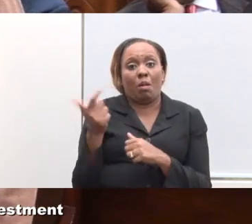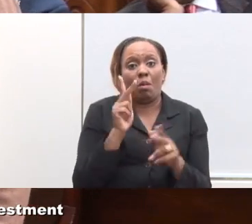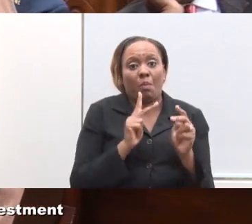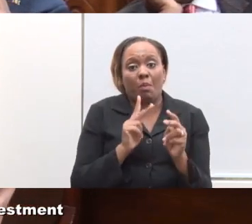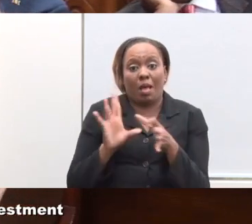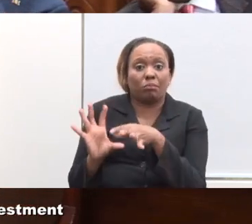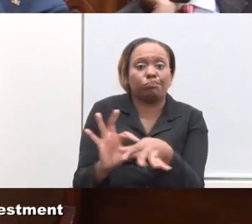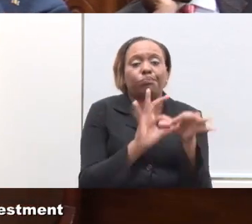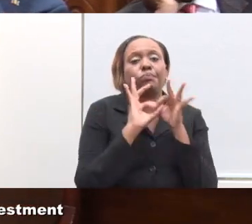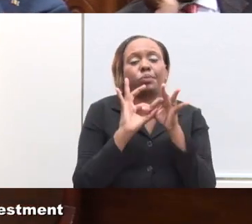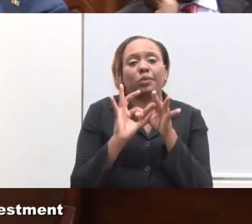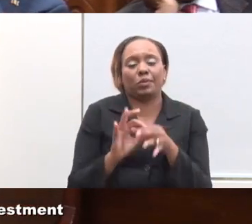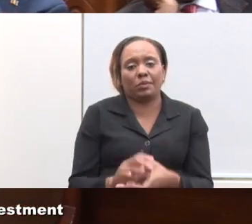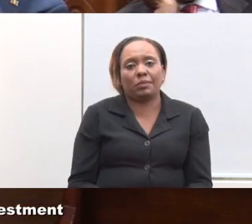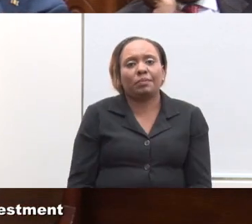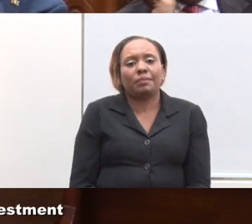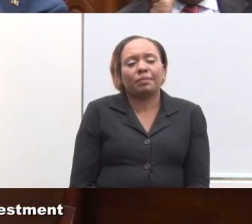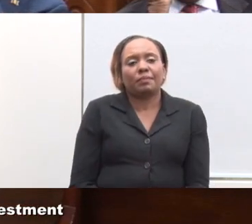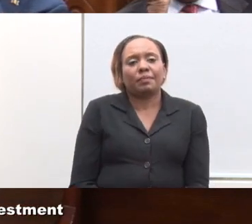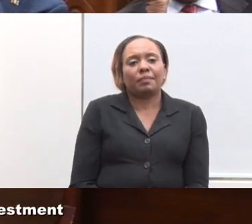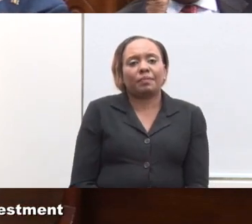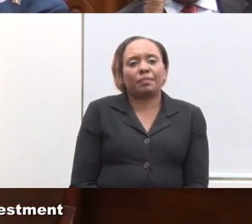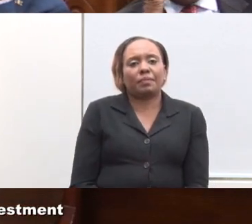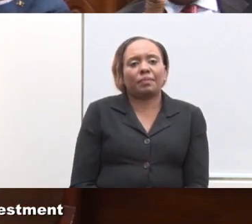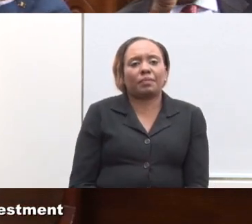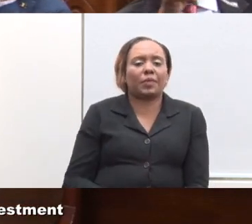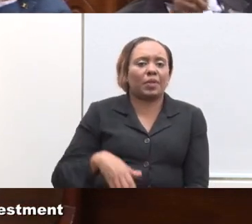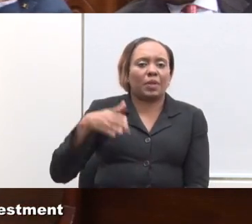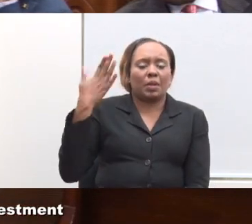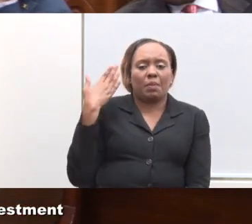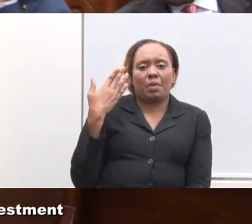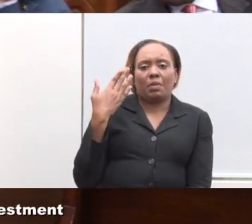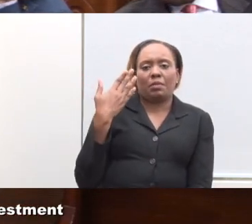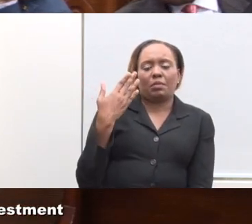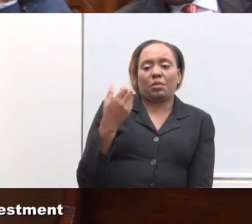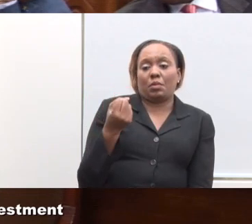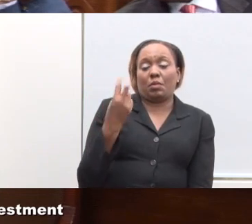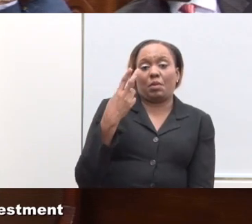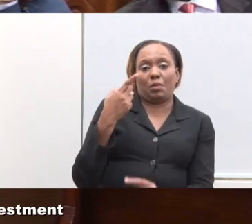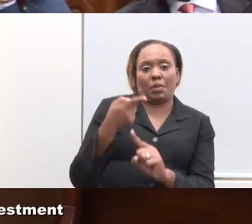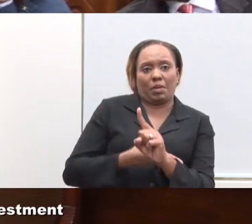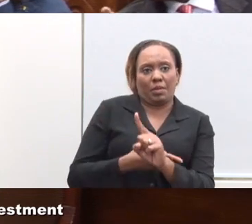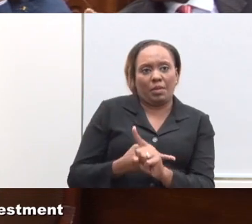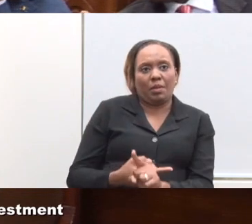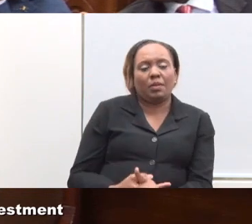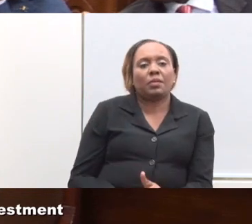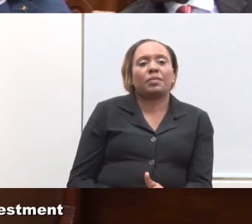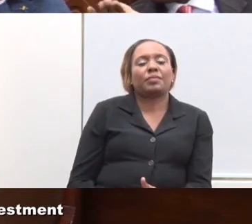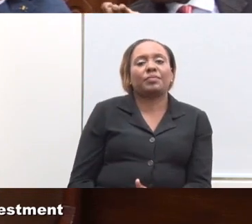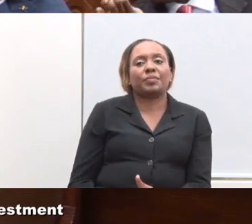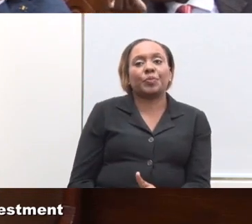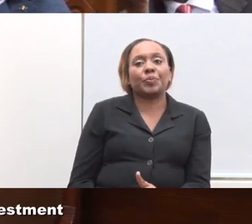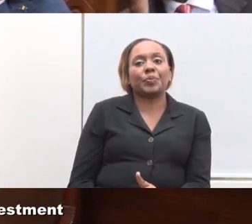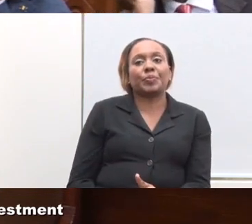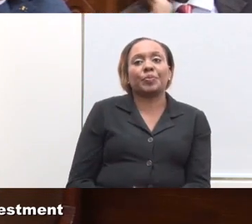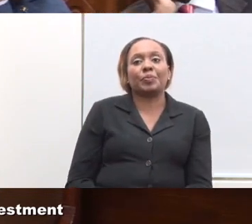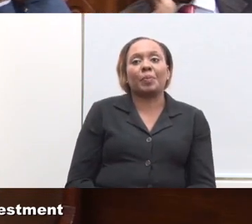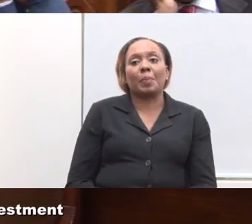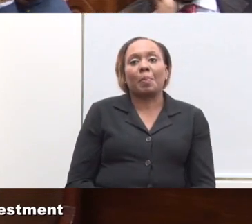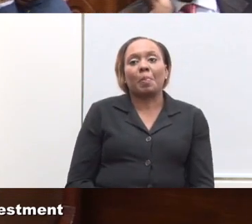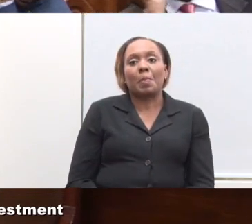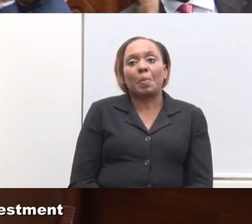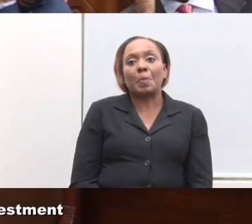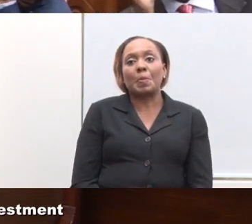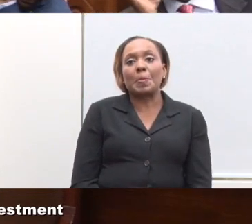that, over the course of the last 12 months, one of the conditions that my government has made before a number of